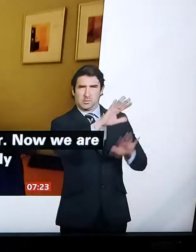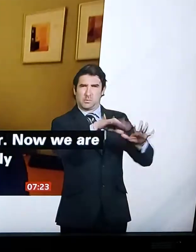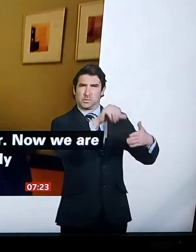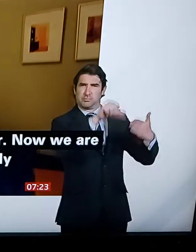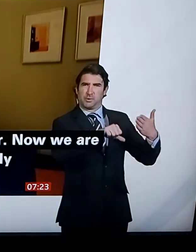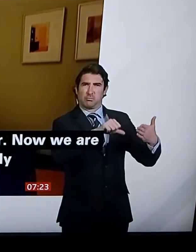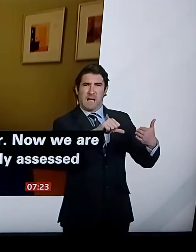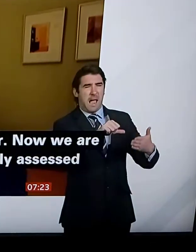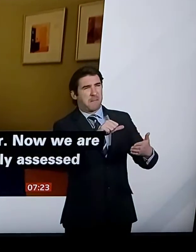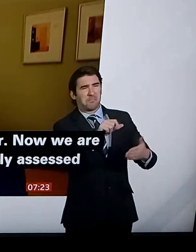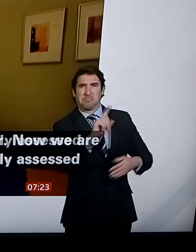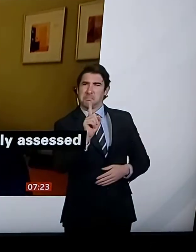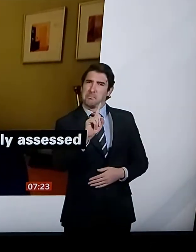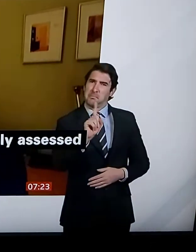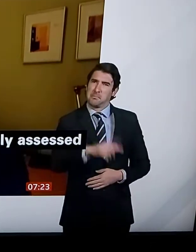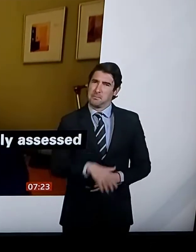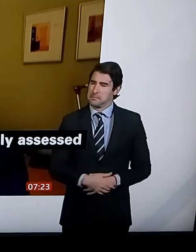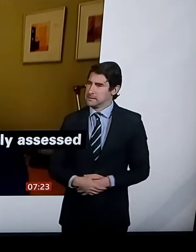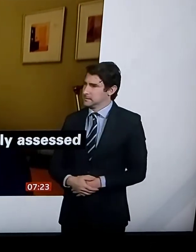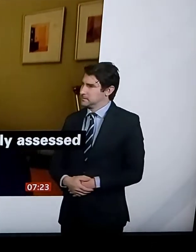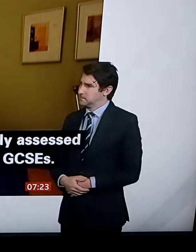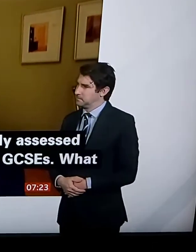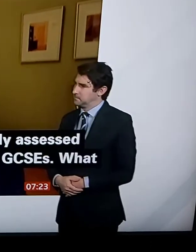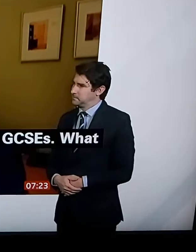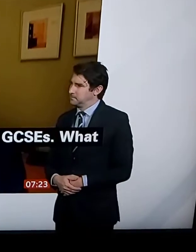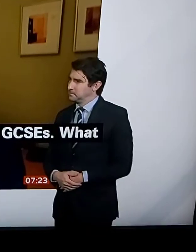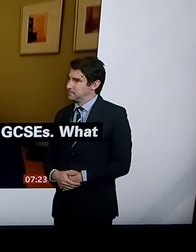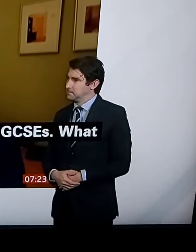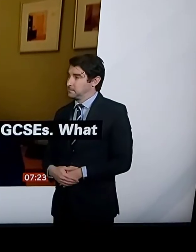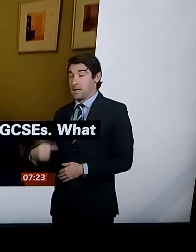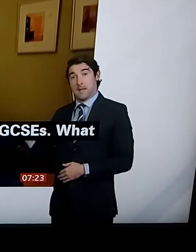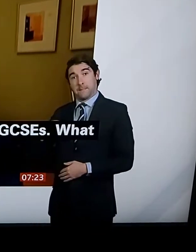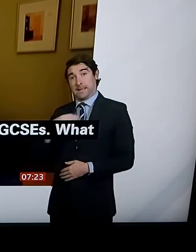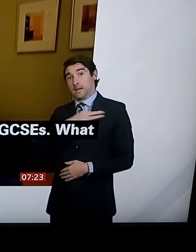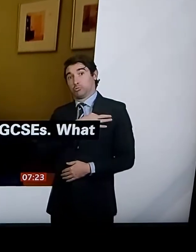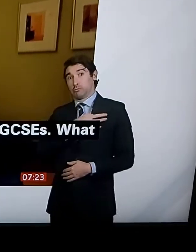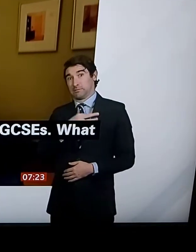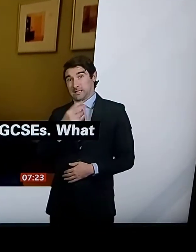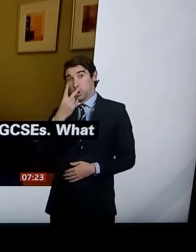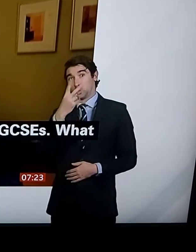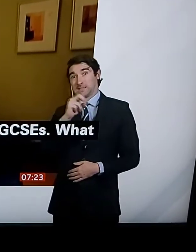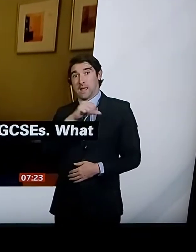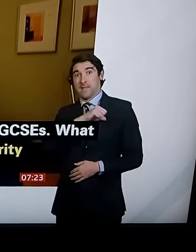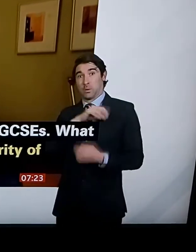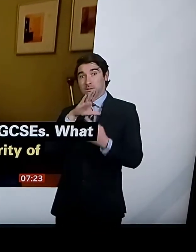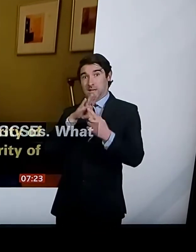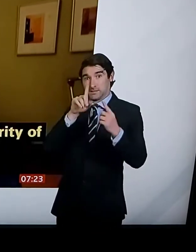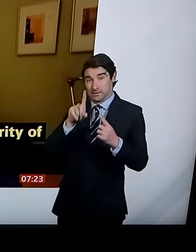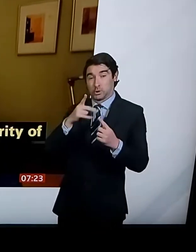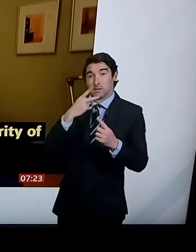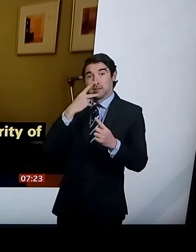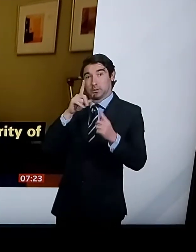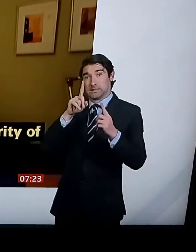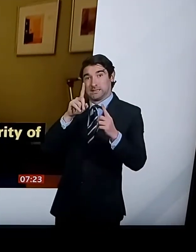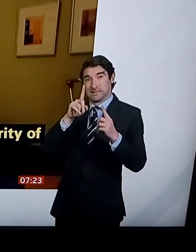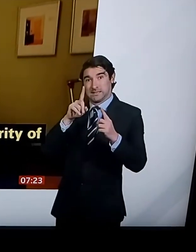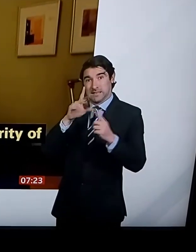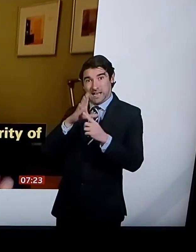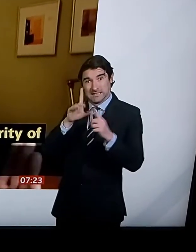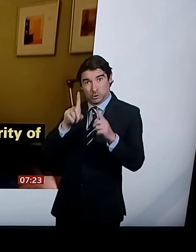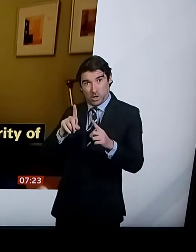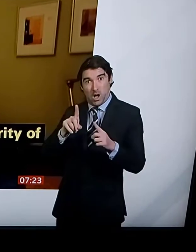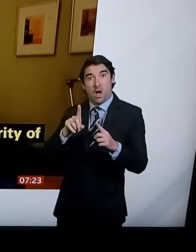It's interesting that the majority of emails I've had representing 20,000 heads and deputies has actually been quite a gloomy one. And the reason for